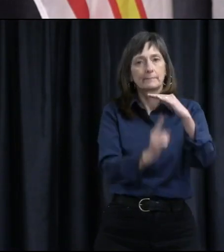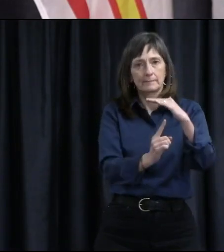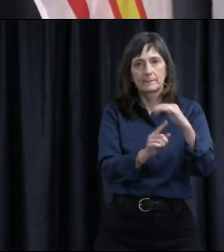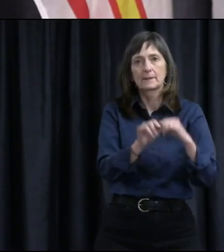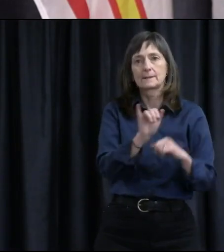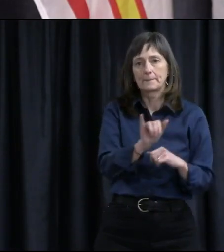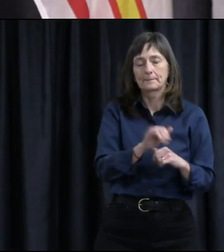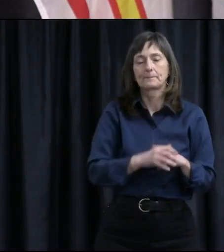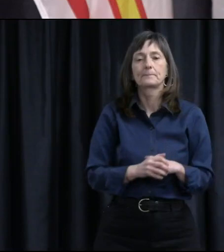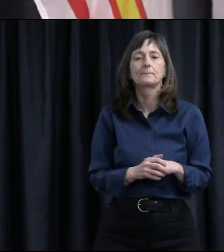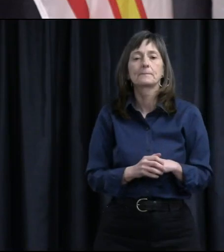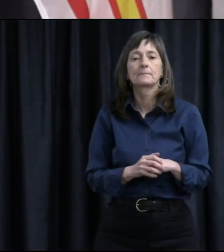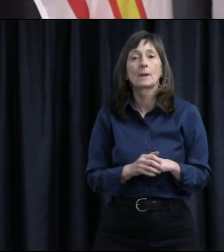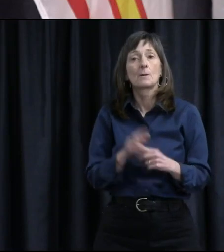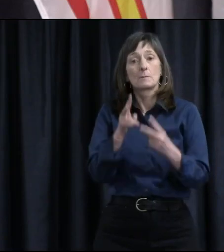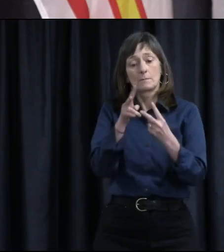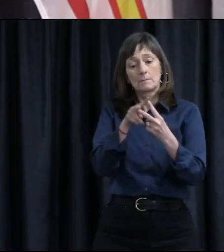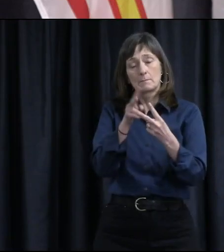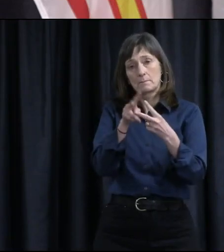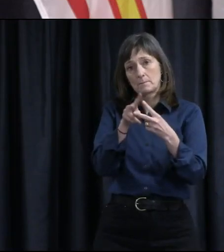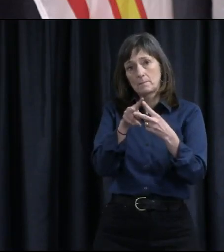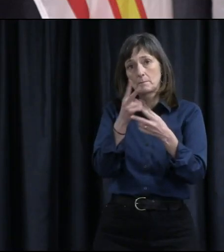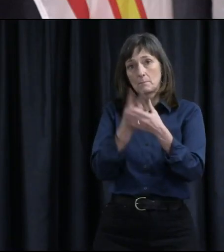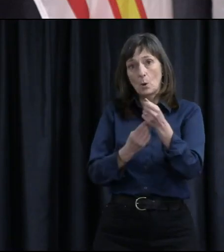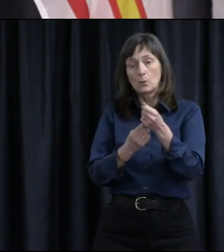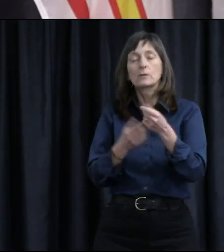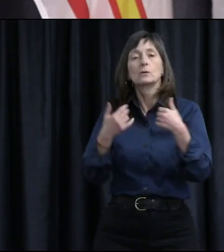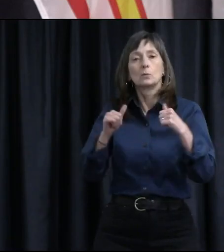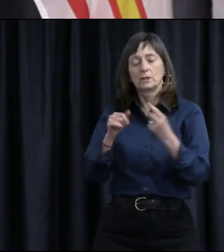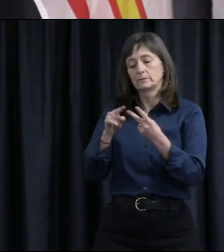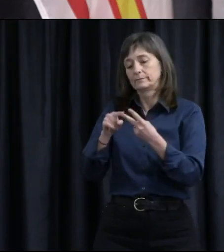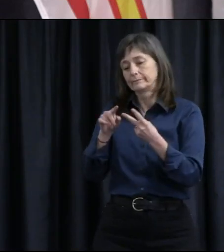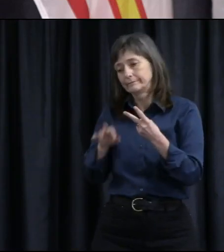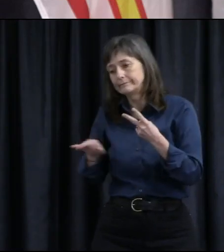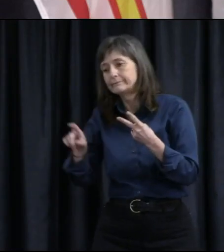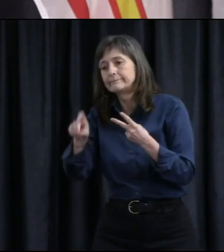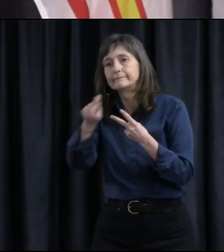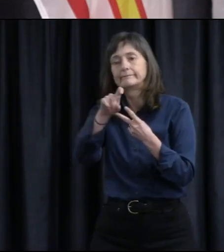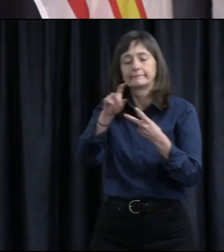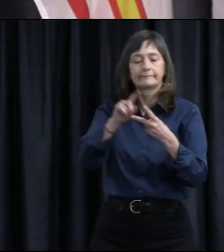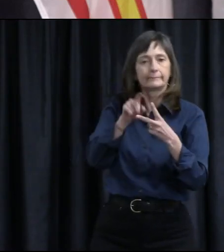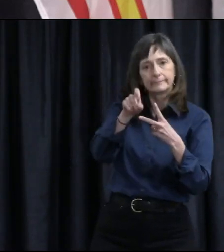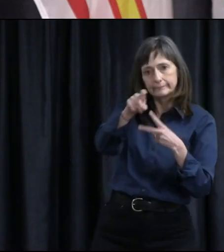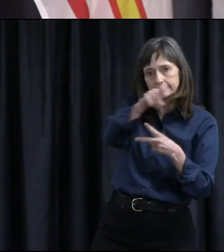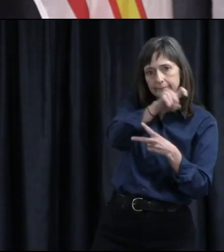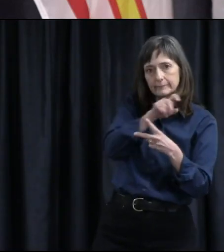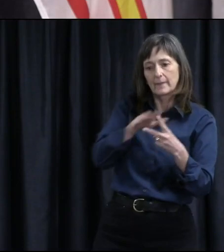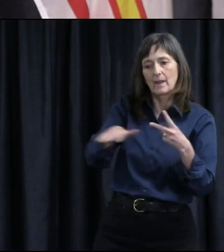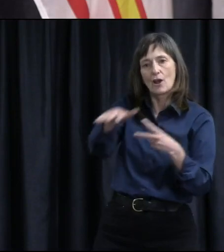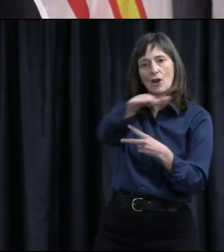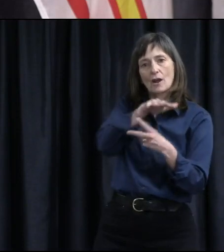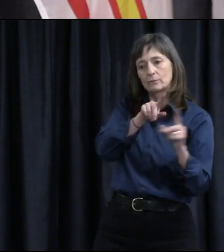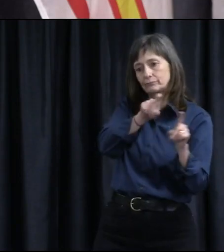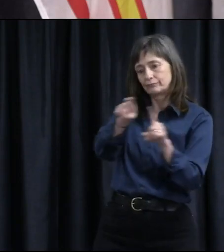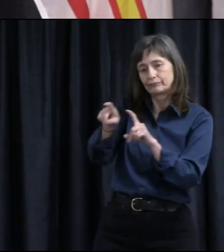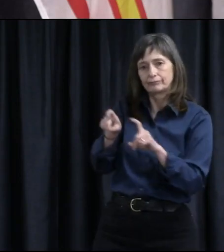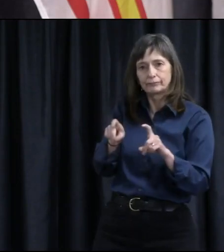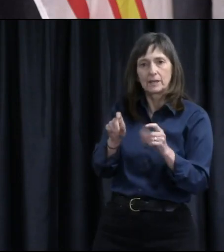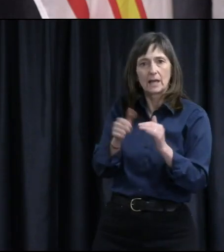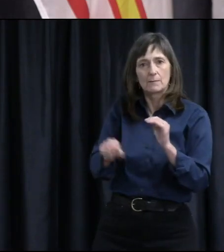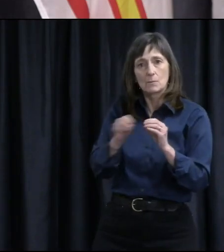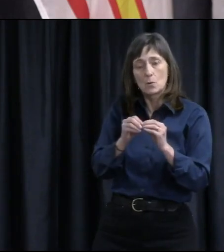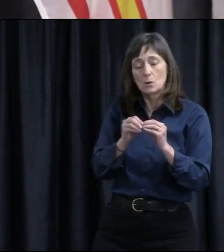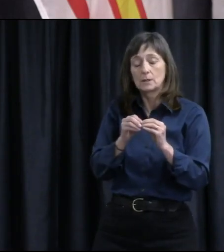self-isolating. In both cases, contact tracing is ongoing by public health. I am unable to confirm or release any